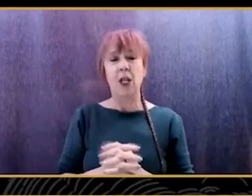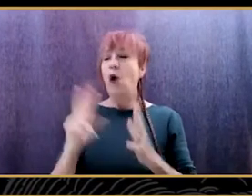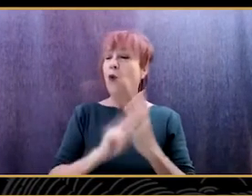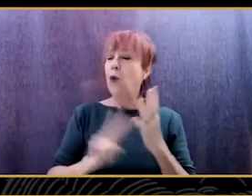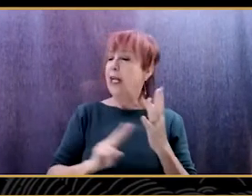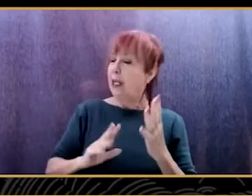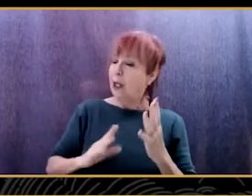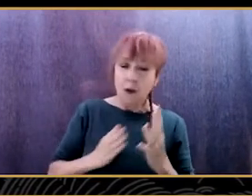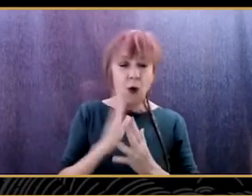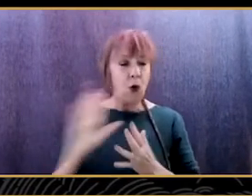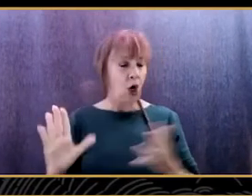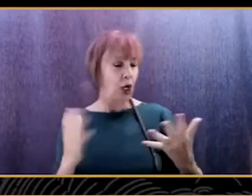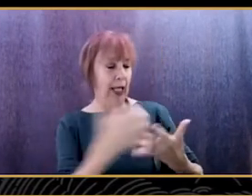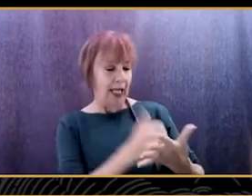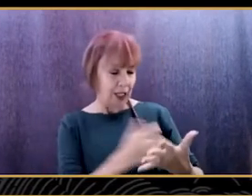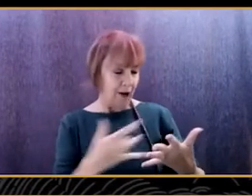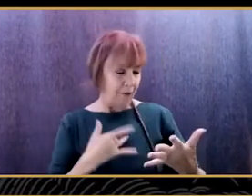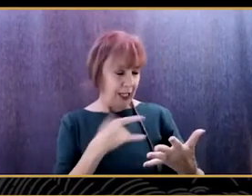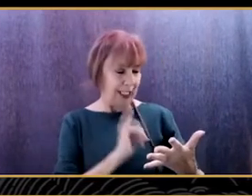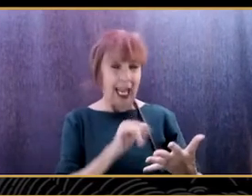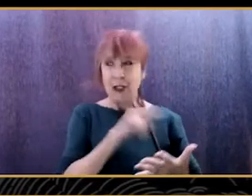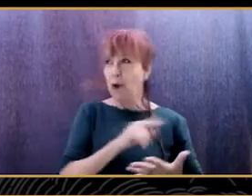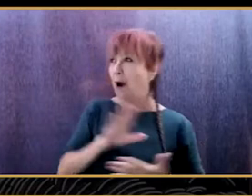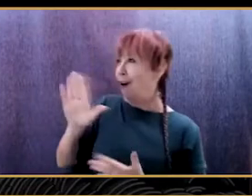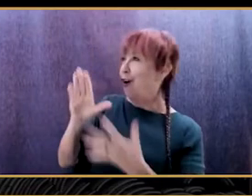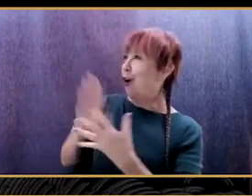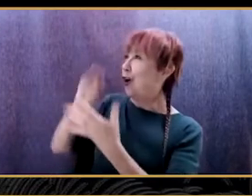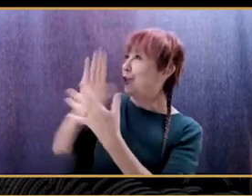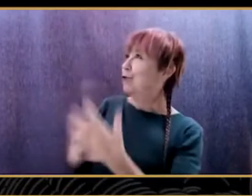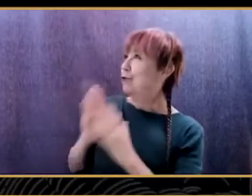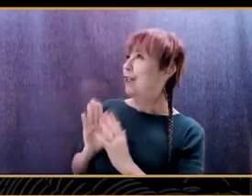Reading through the collection feels like you're a student as well.